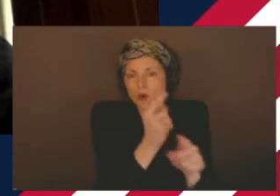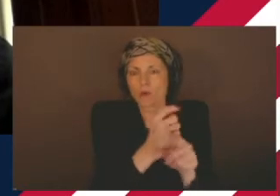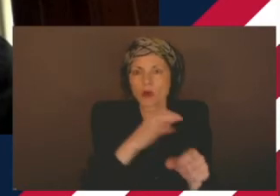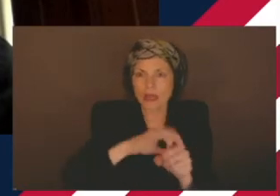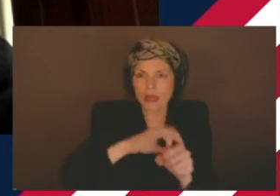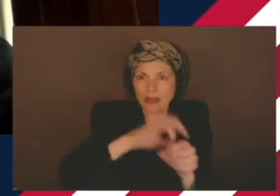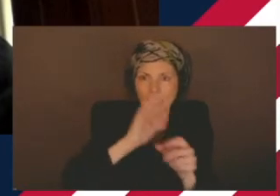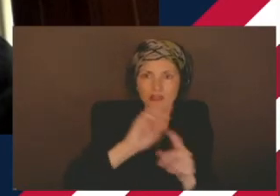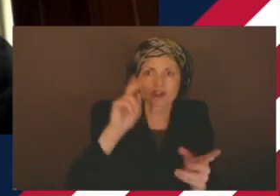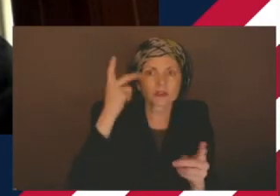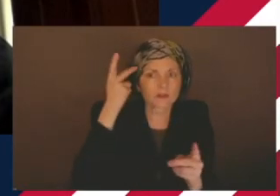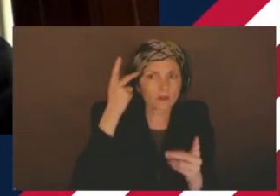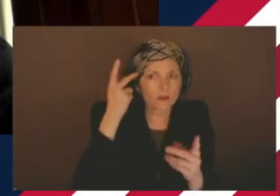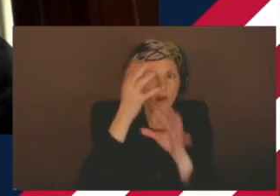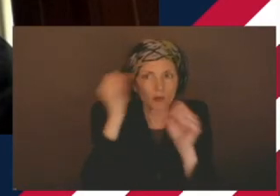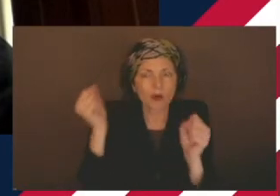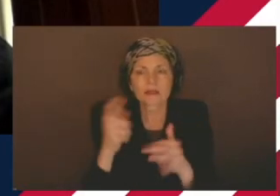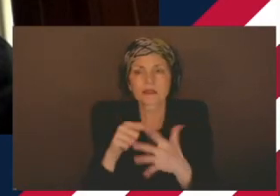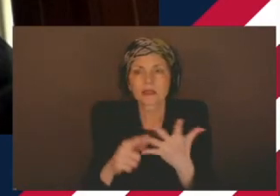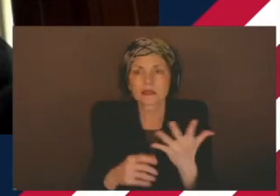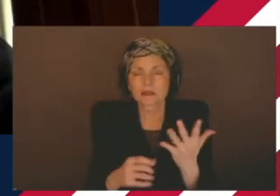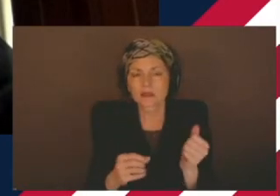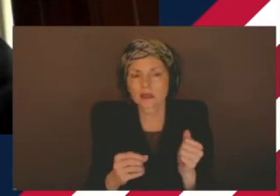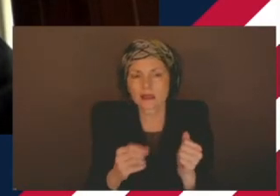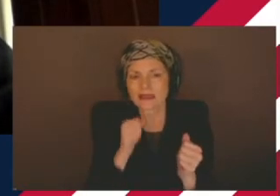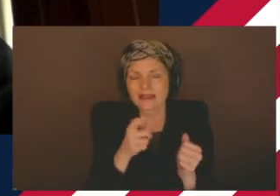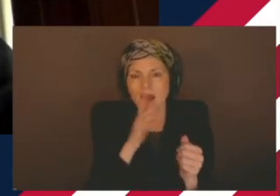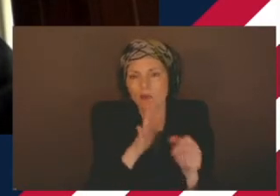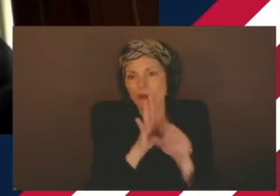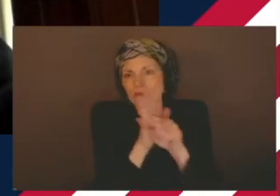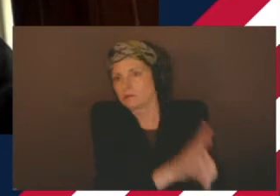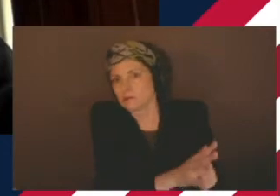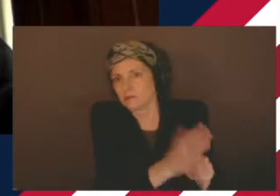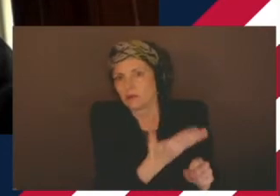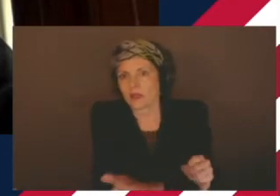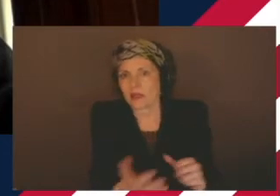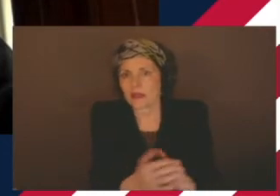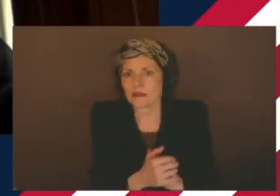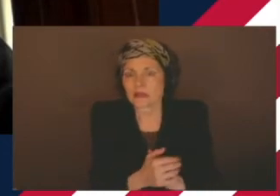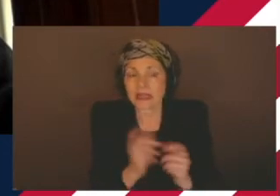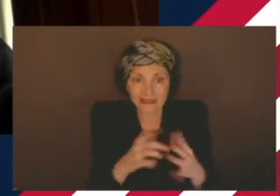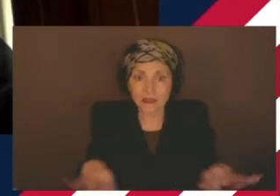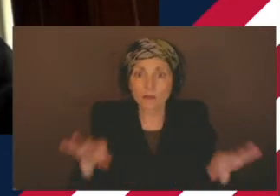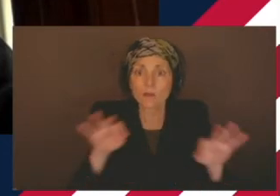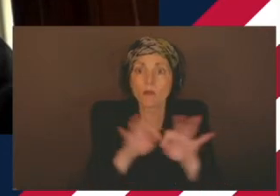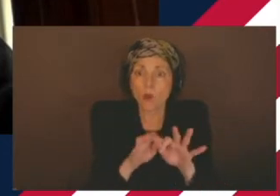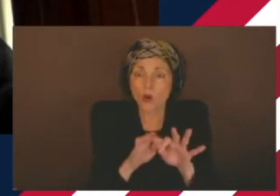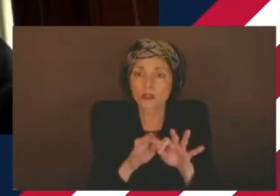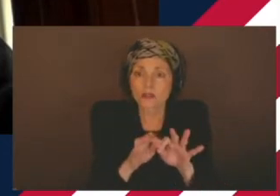quality information, not hate and conspiracies. These steps are essential to restoring our credibility.